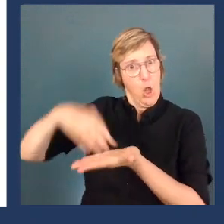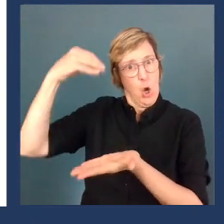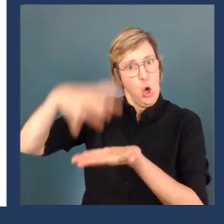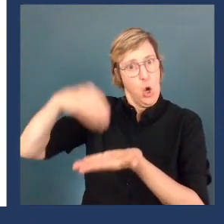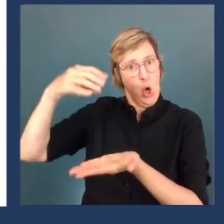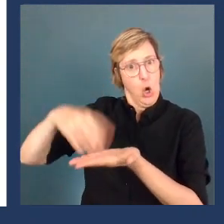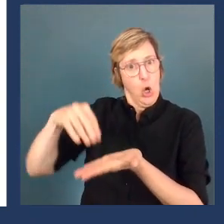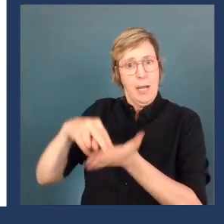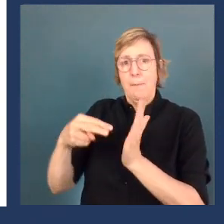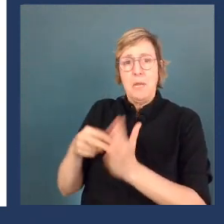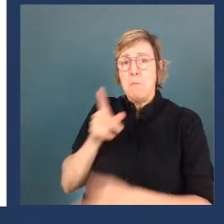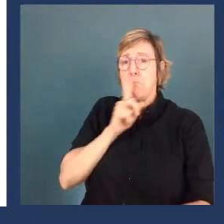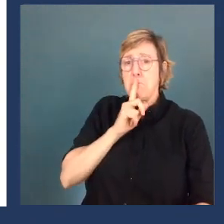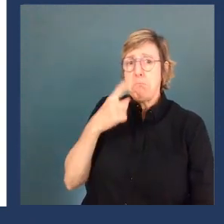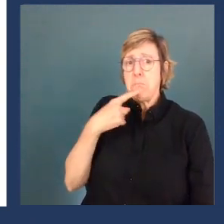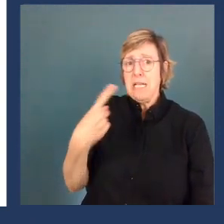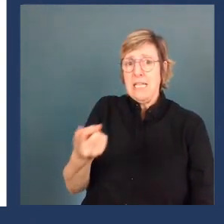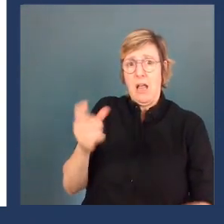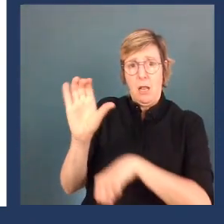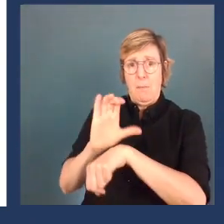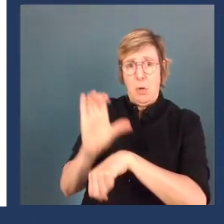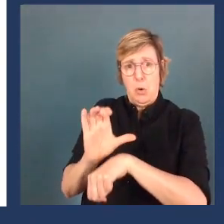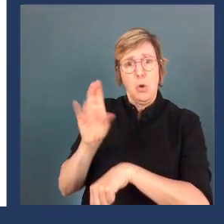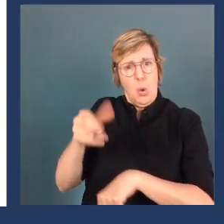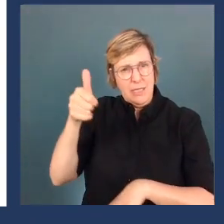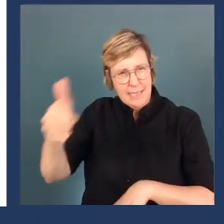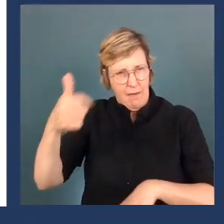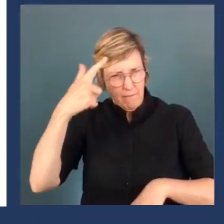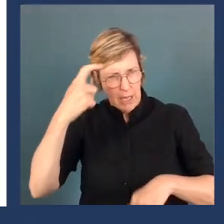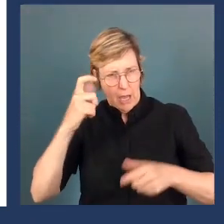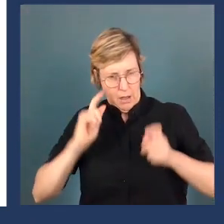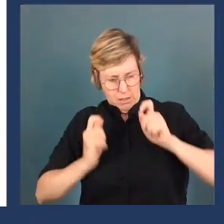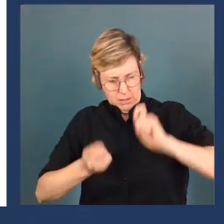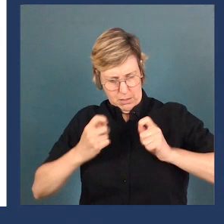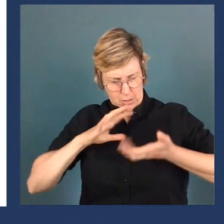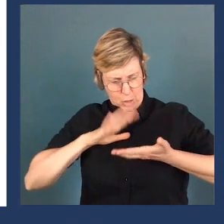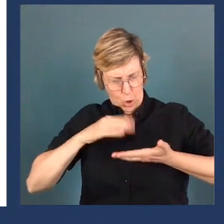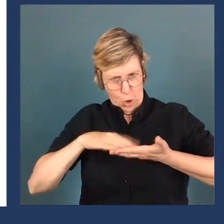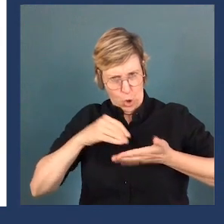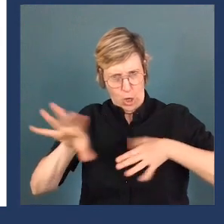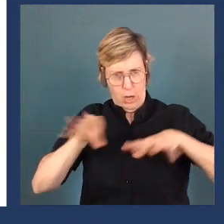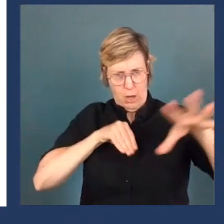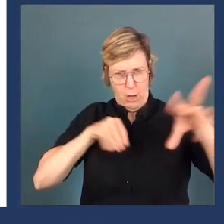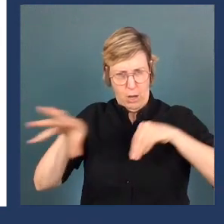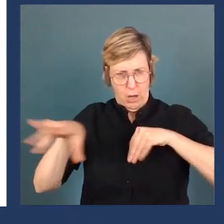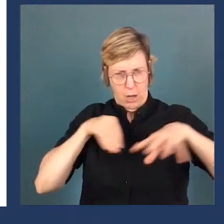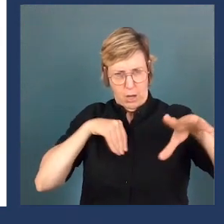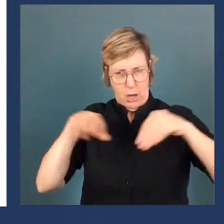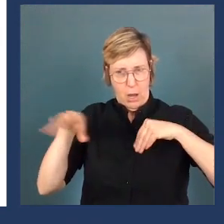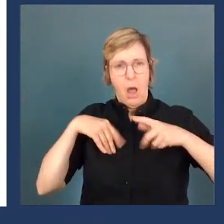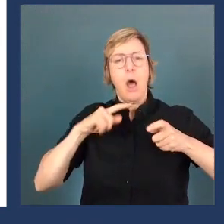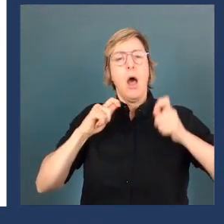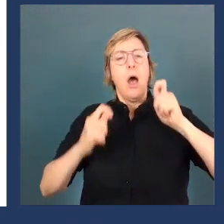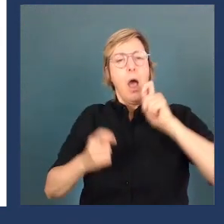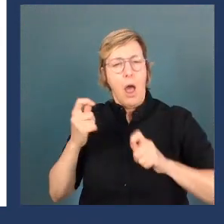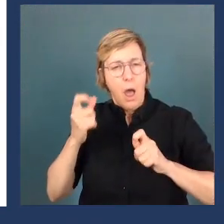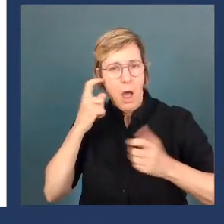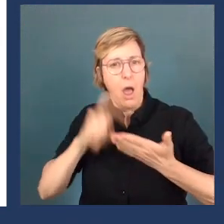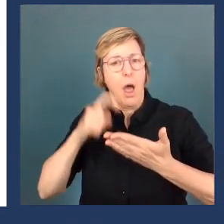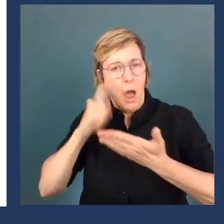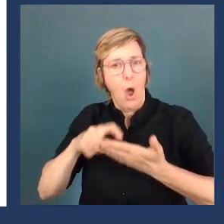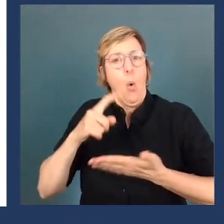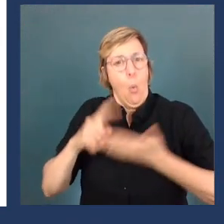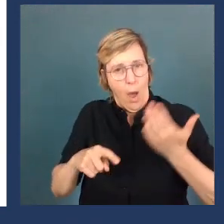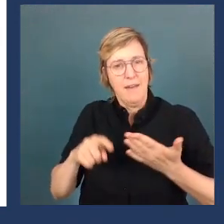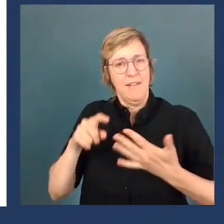define very concrete features. It's a lot about it learning itself through layers, what to make of what features can it automatically